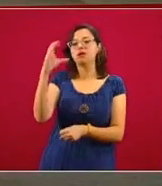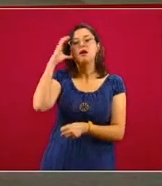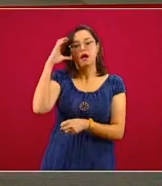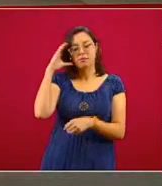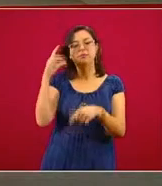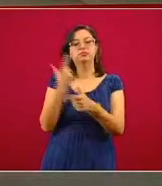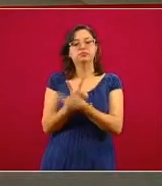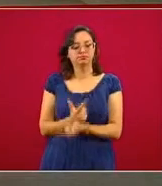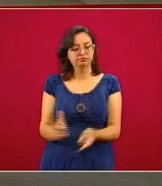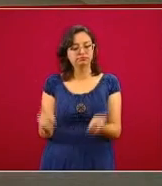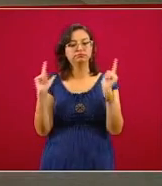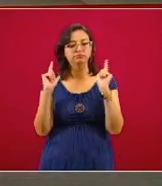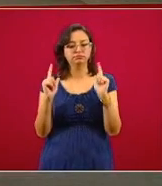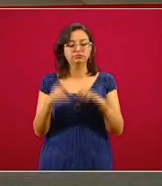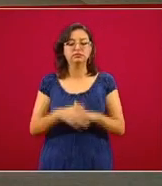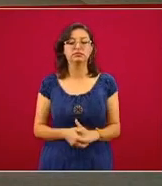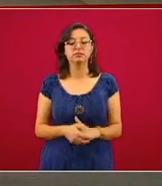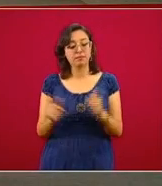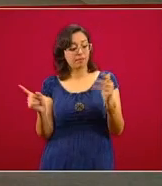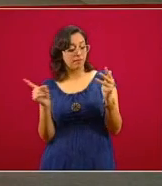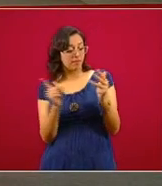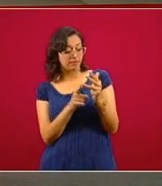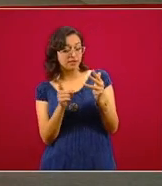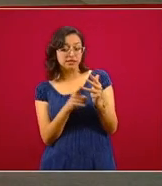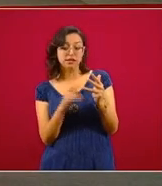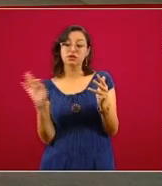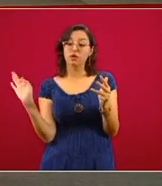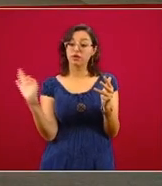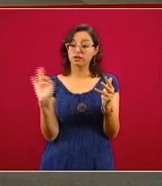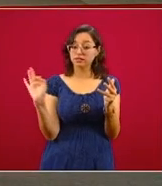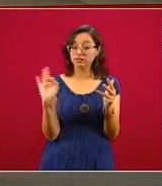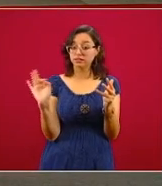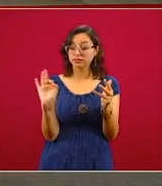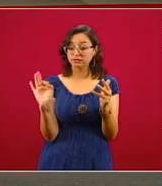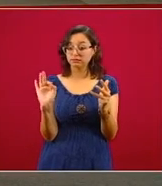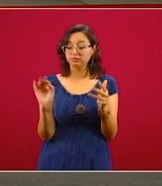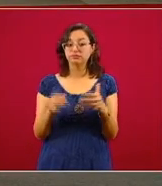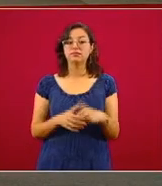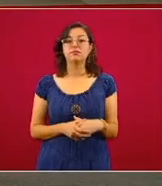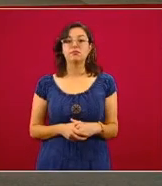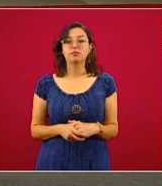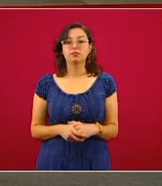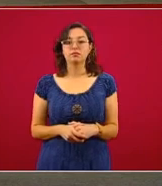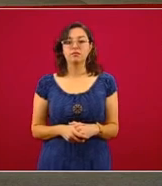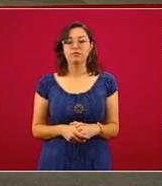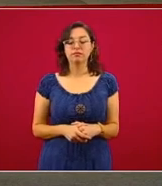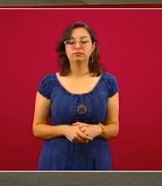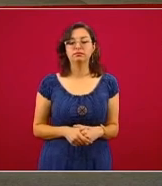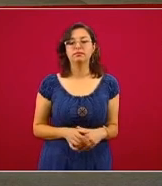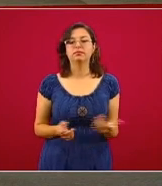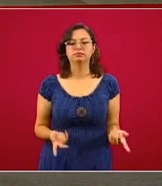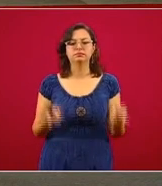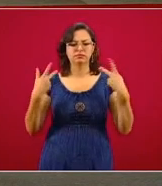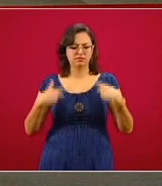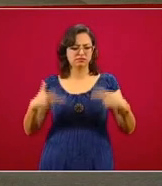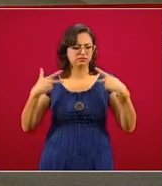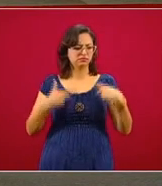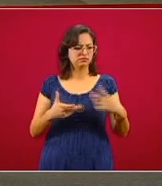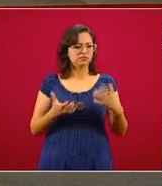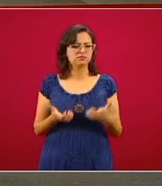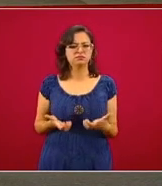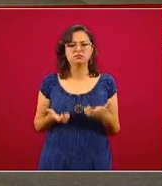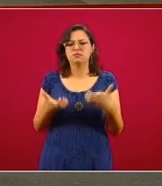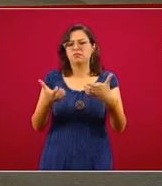that's at capacity and take you to another one. Let's look at the third scenario. The patient is in public. They're in